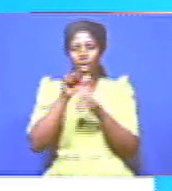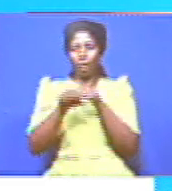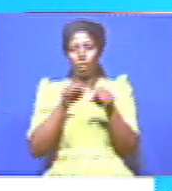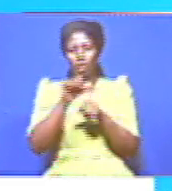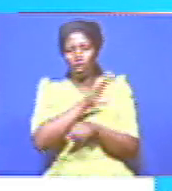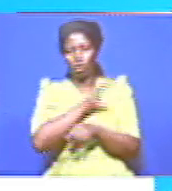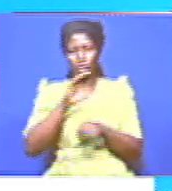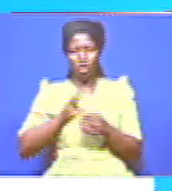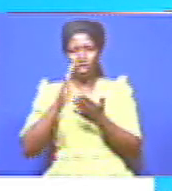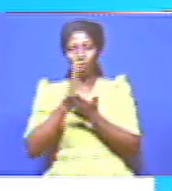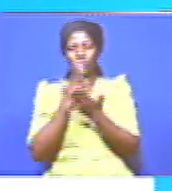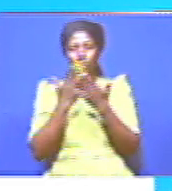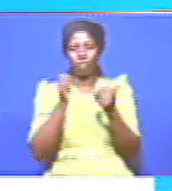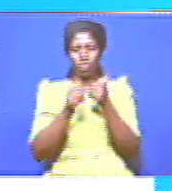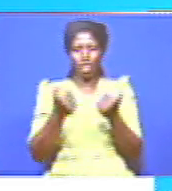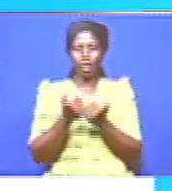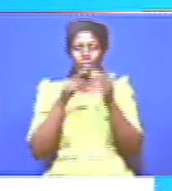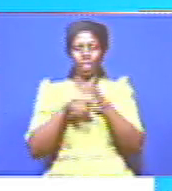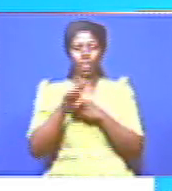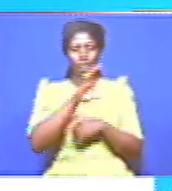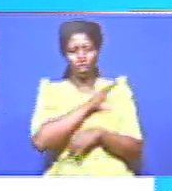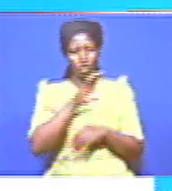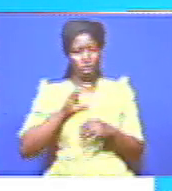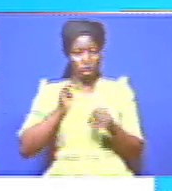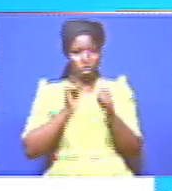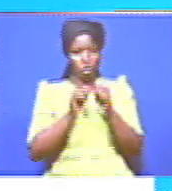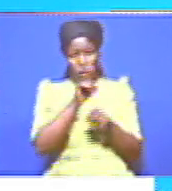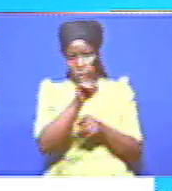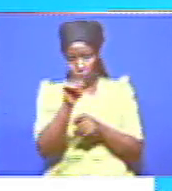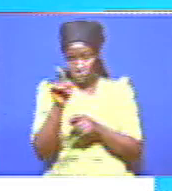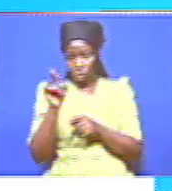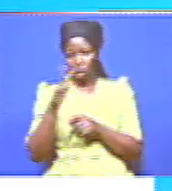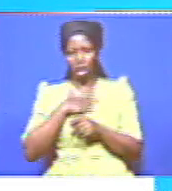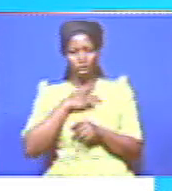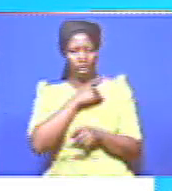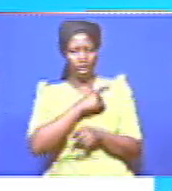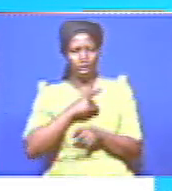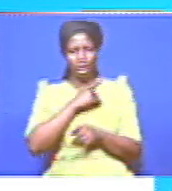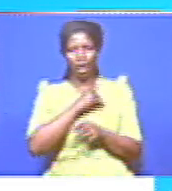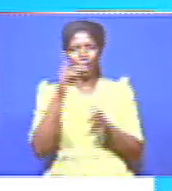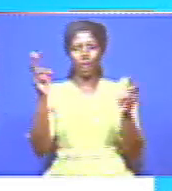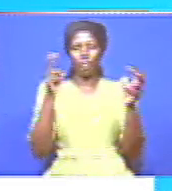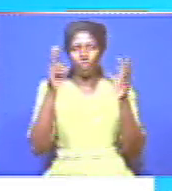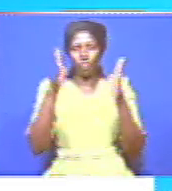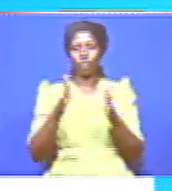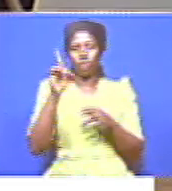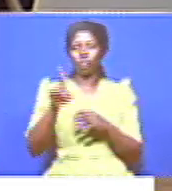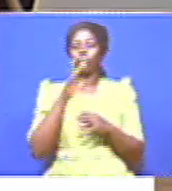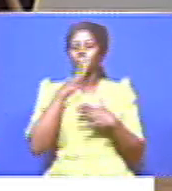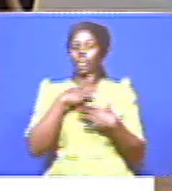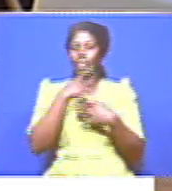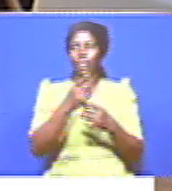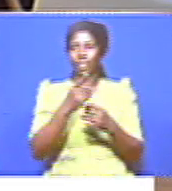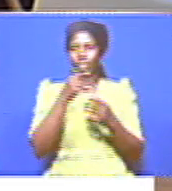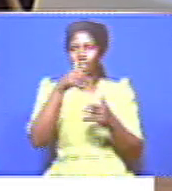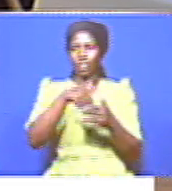some of the things that are happening at the commission that you, as our dear viewer, should be interested in. Karibu sana, sir. Yes, sir.